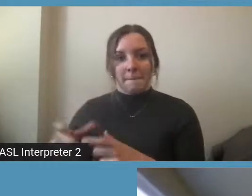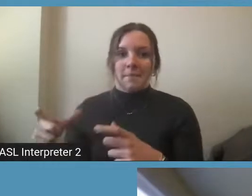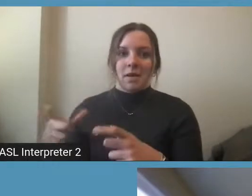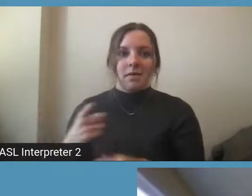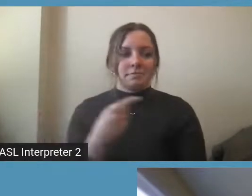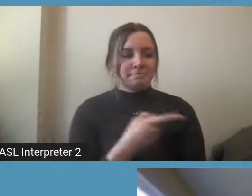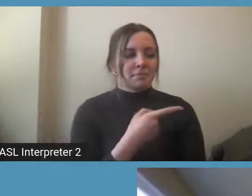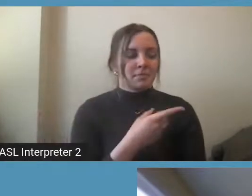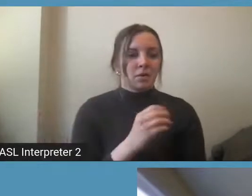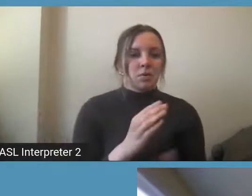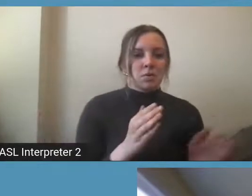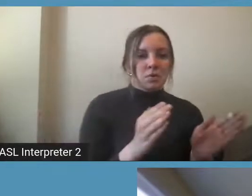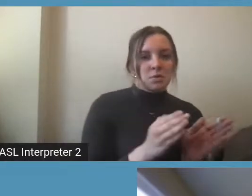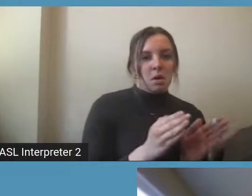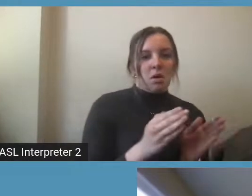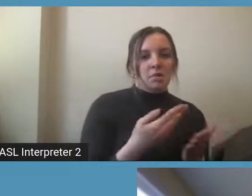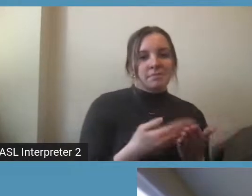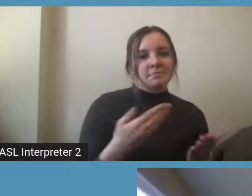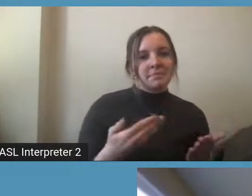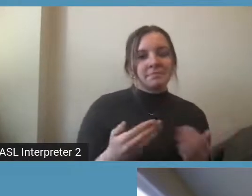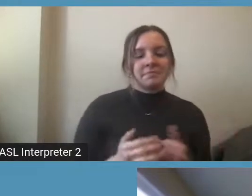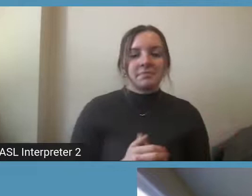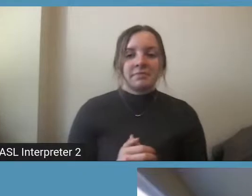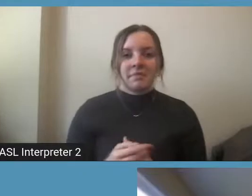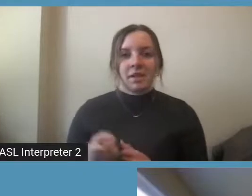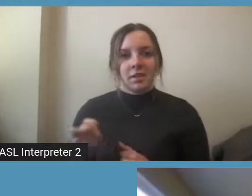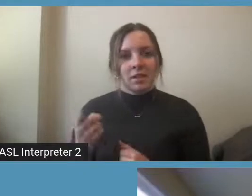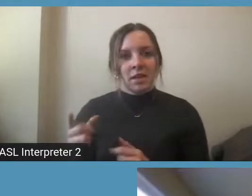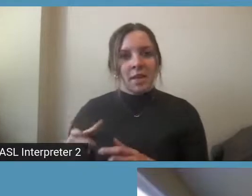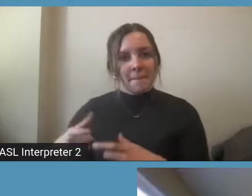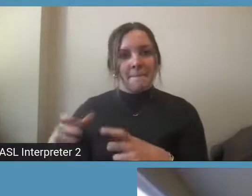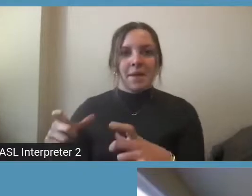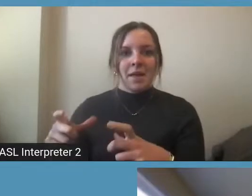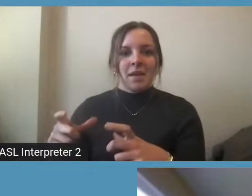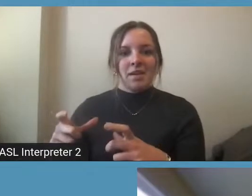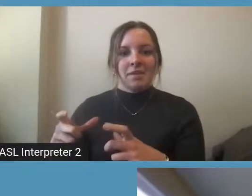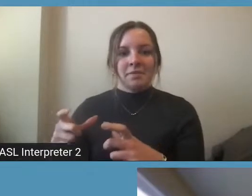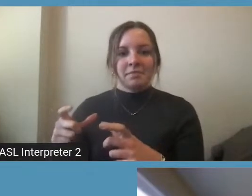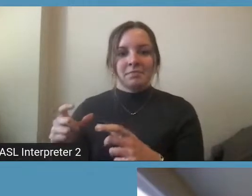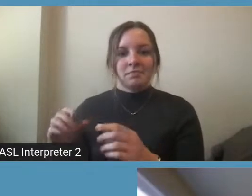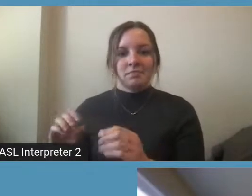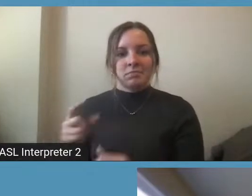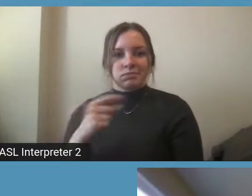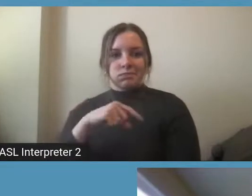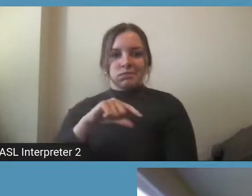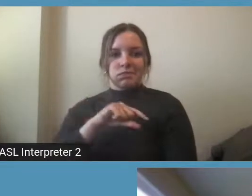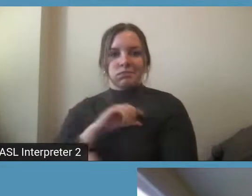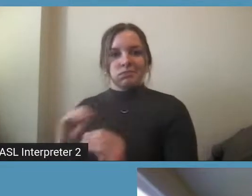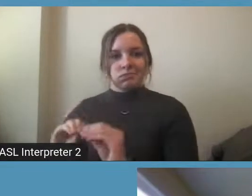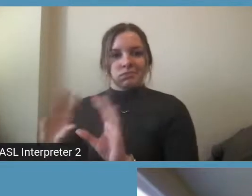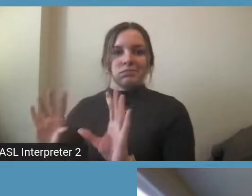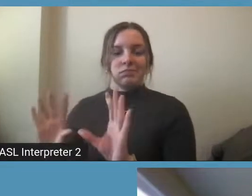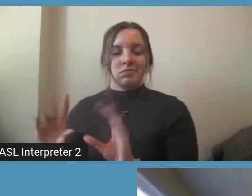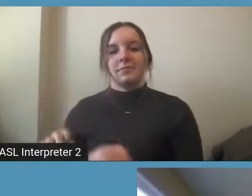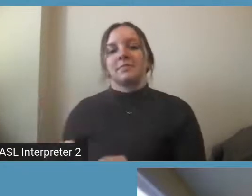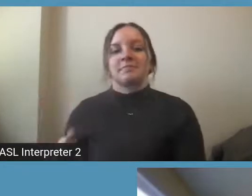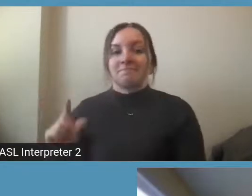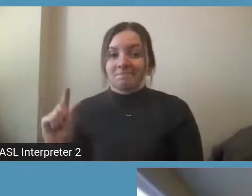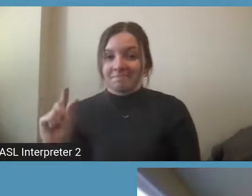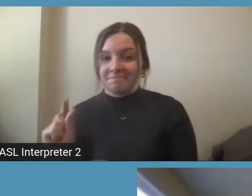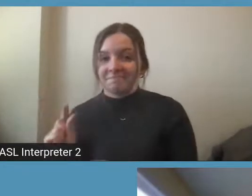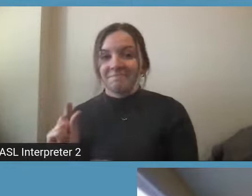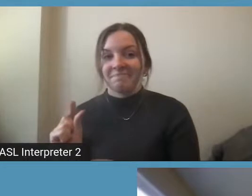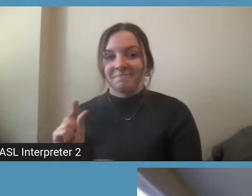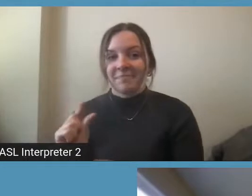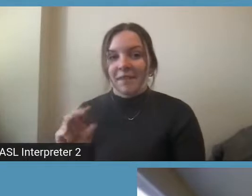cost 5 or 10 times as much. Maybe not at 2 to 1 millimeter, but when you get down to 0.5 millimeter versus 1/4 millimeter, it can